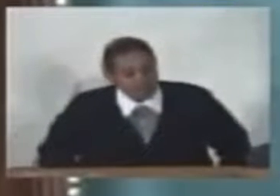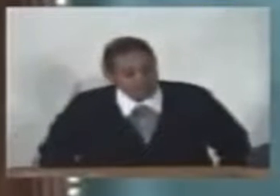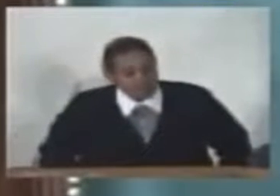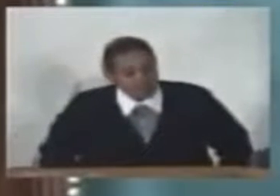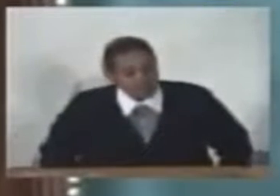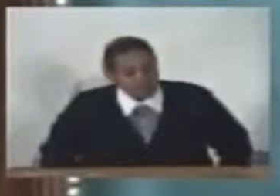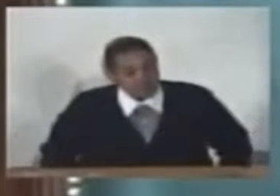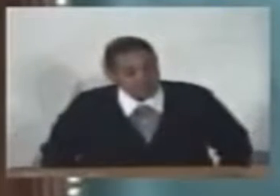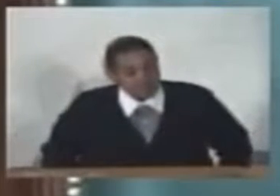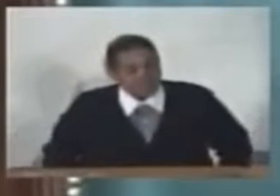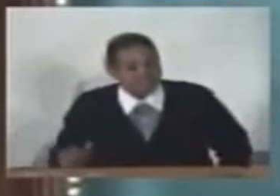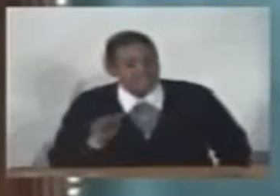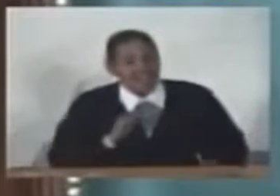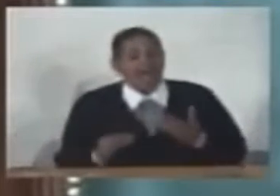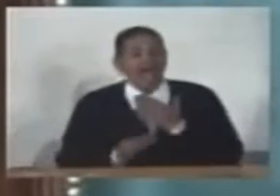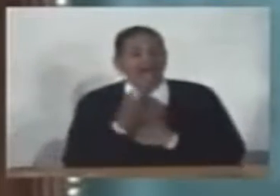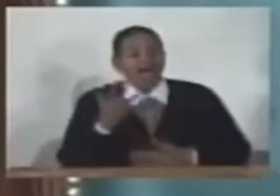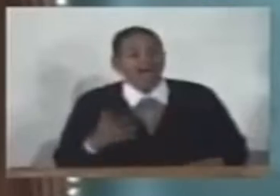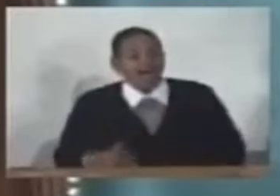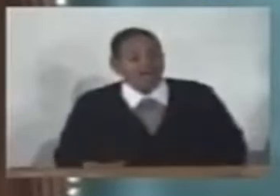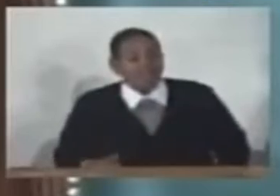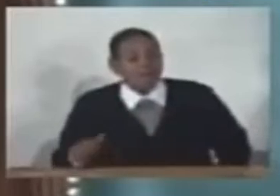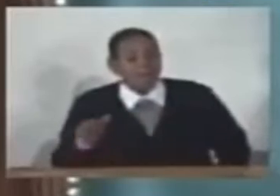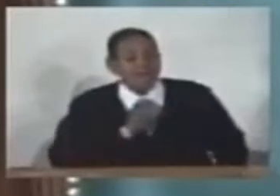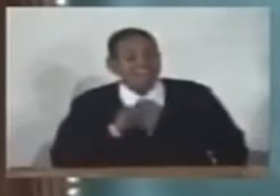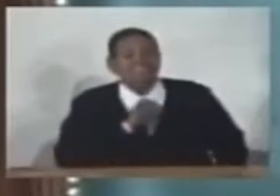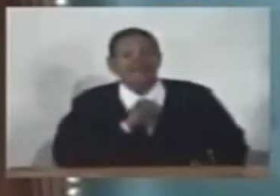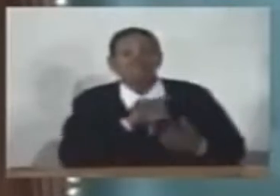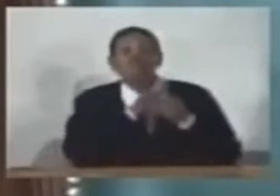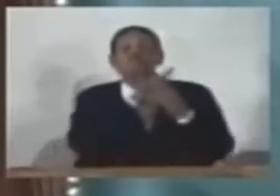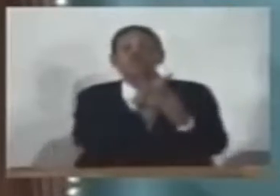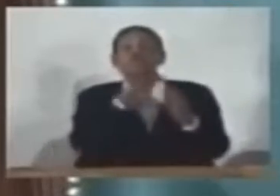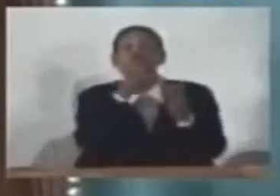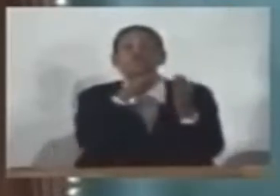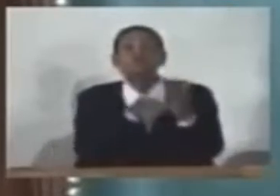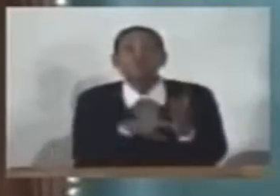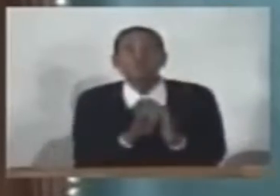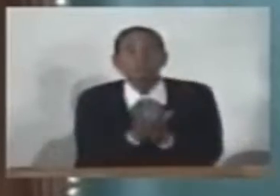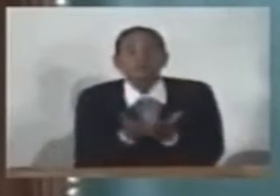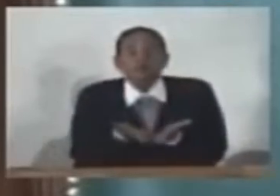I advise myself according to the standing order and